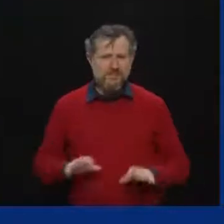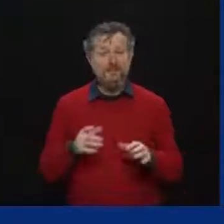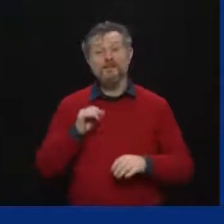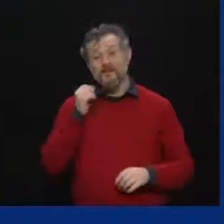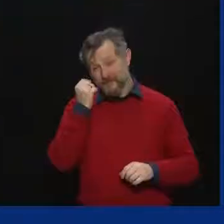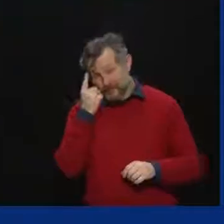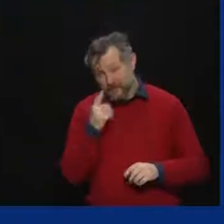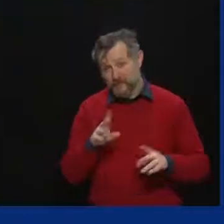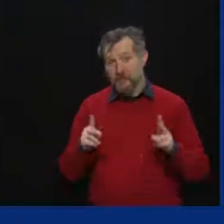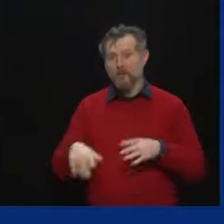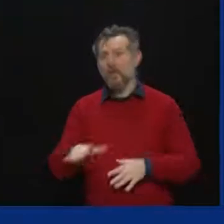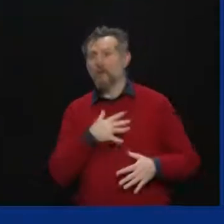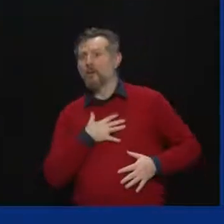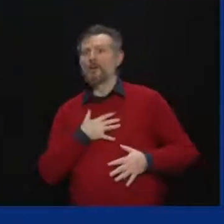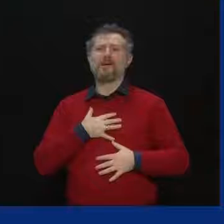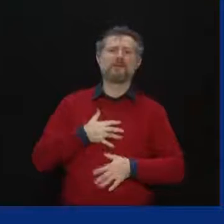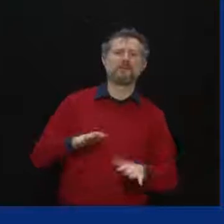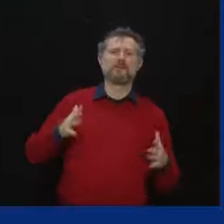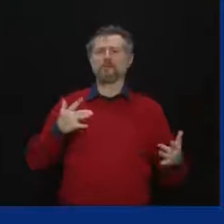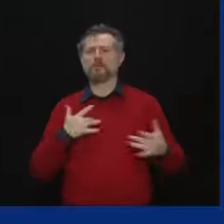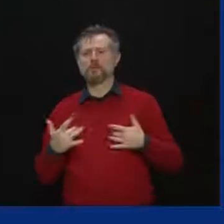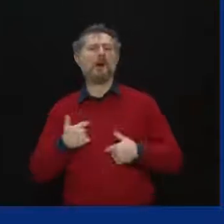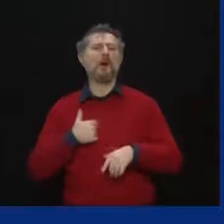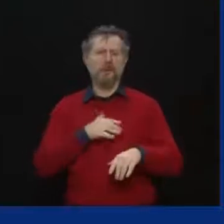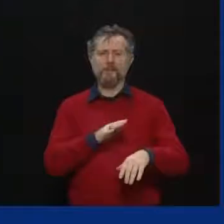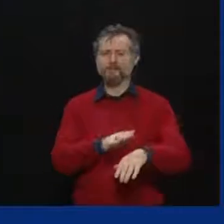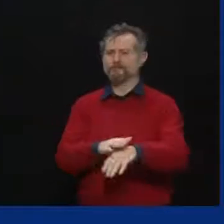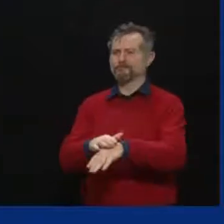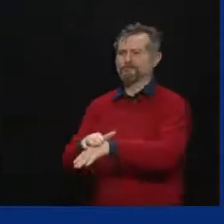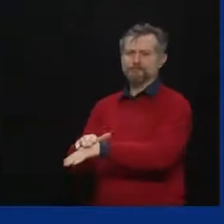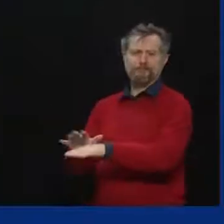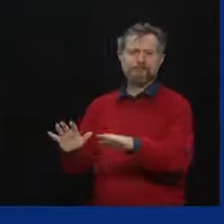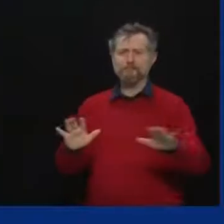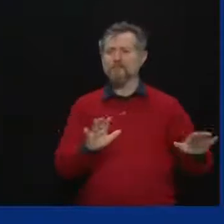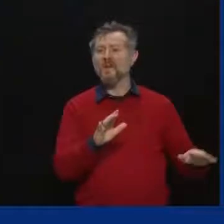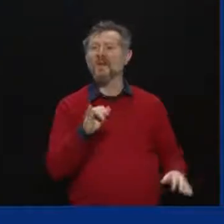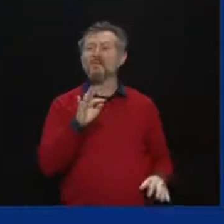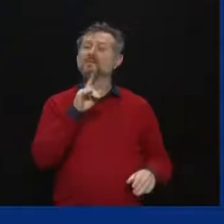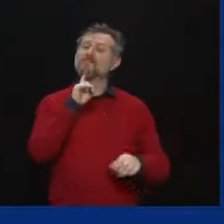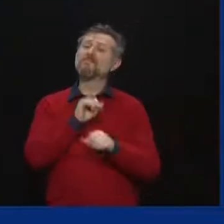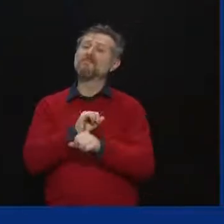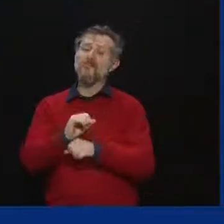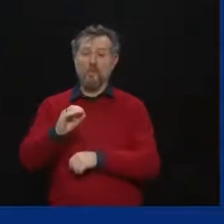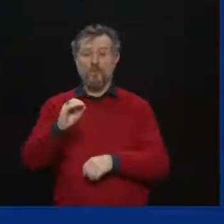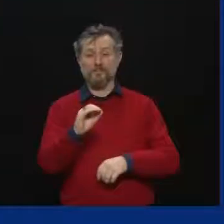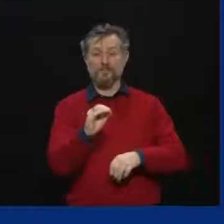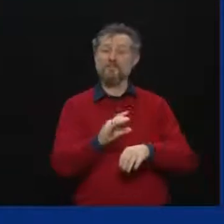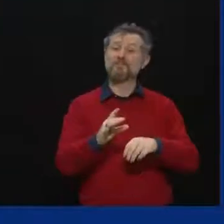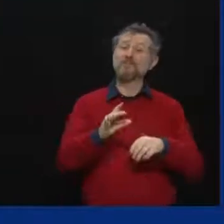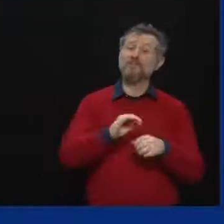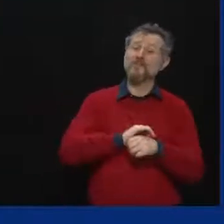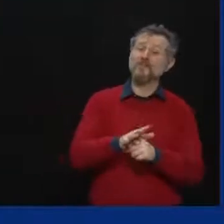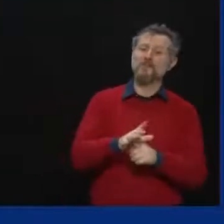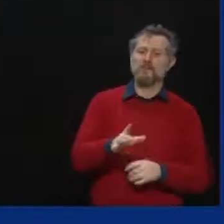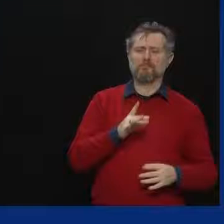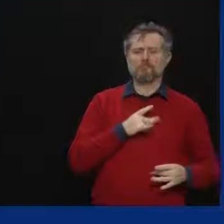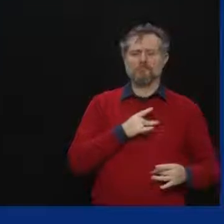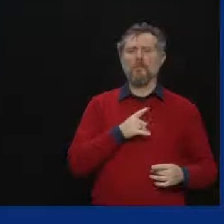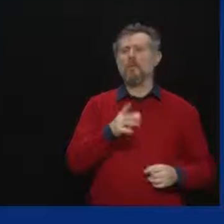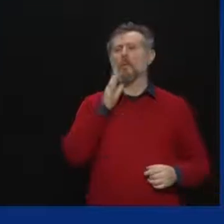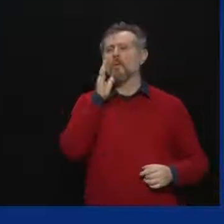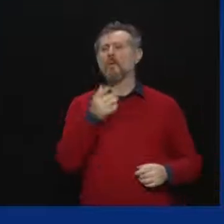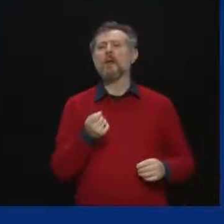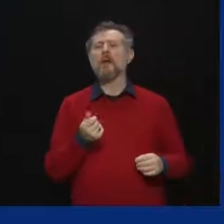about it, just know that it's very likely to be minor symptoms if you're vaccinated and boosted. Another very